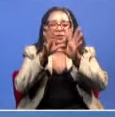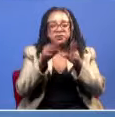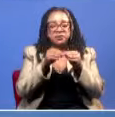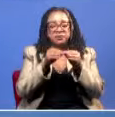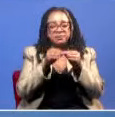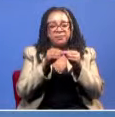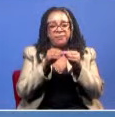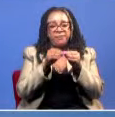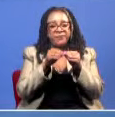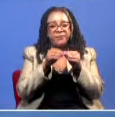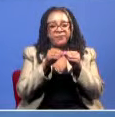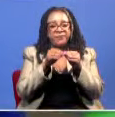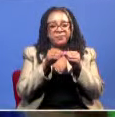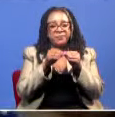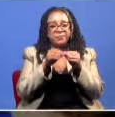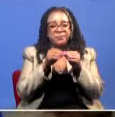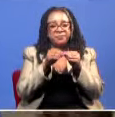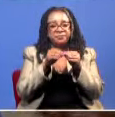more on that.